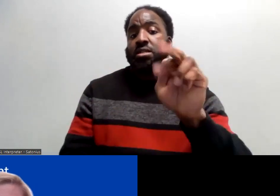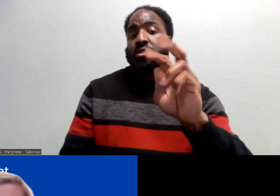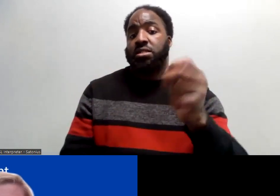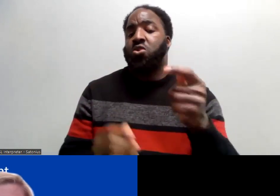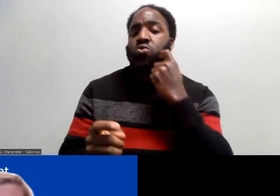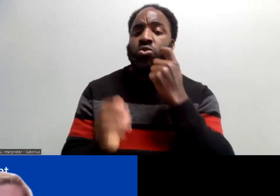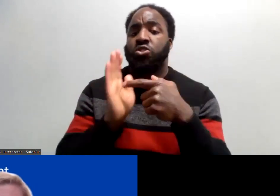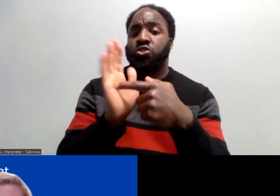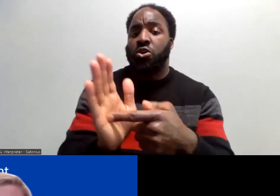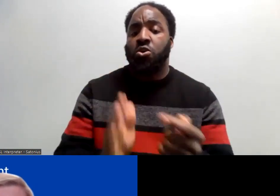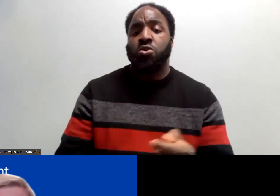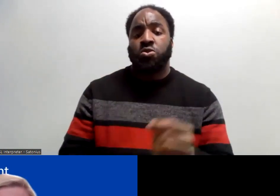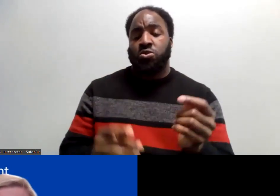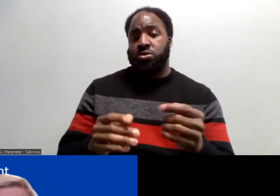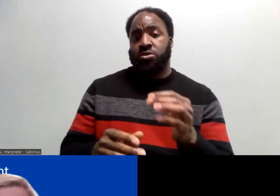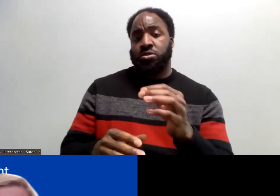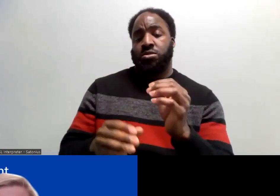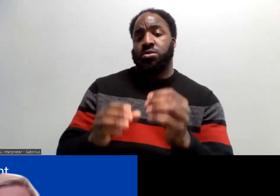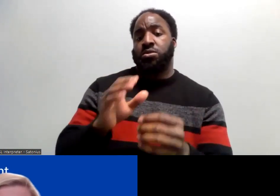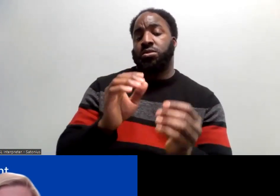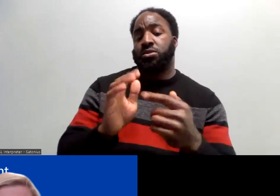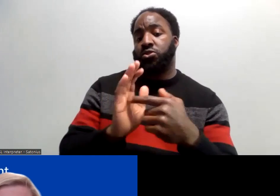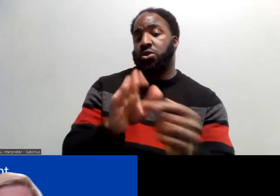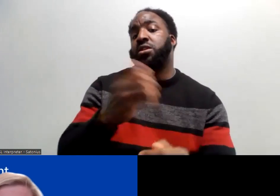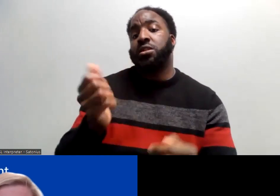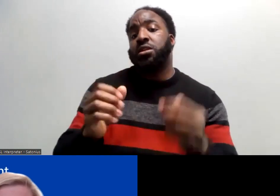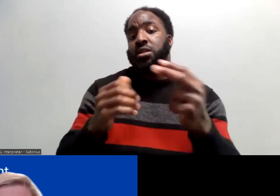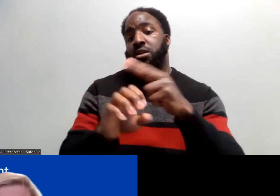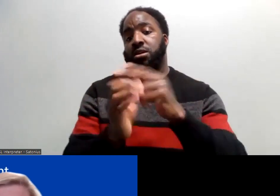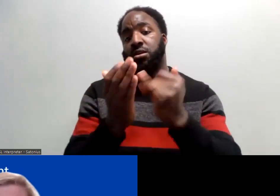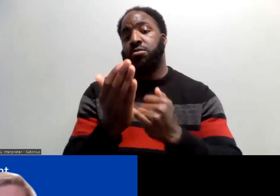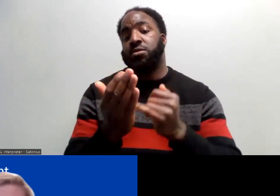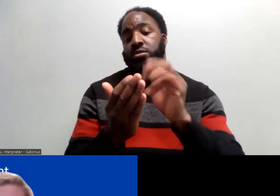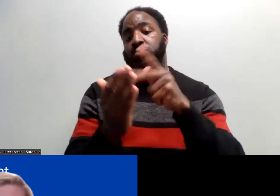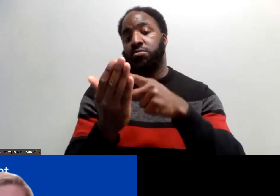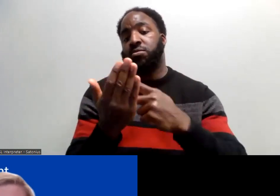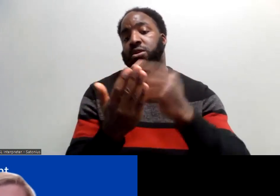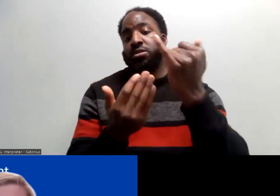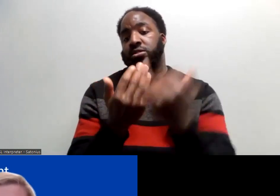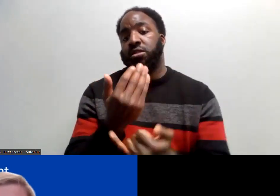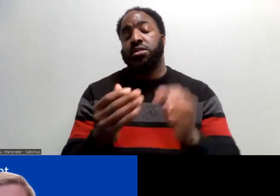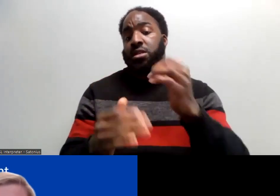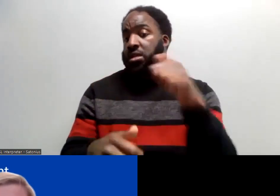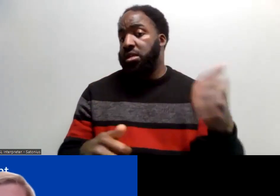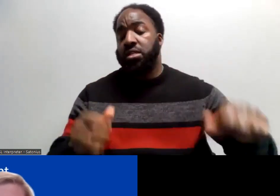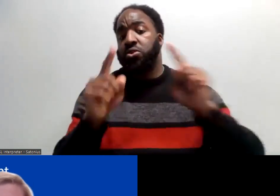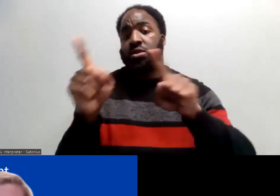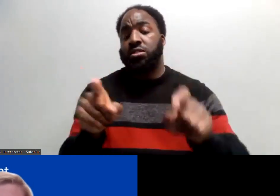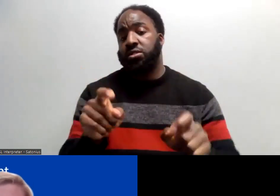chance to review the other initiatives. Any questions about the annual report or the new